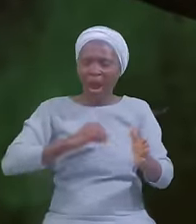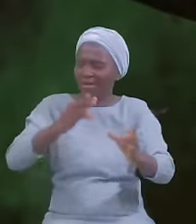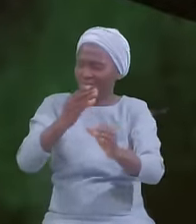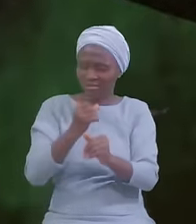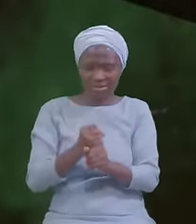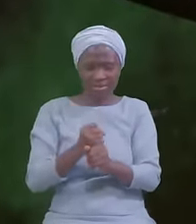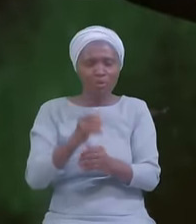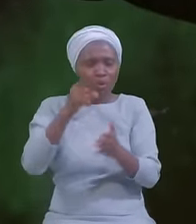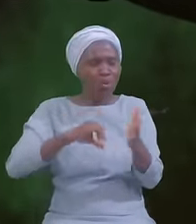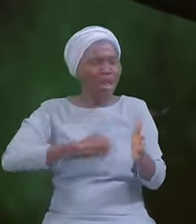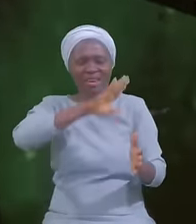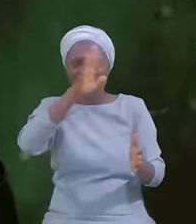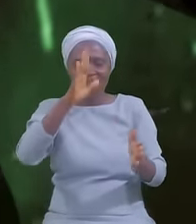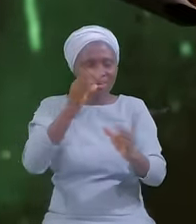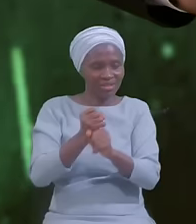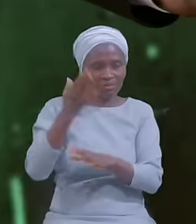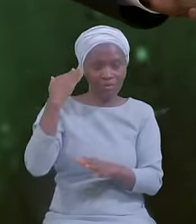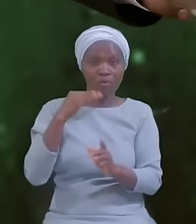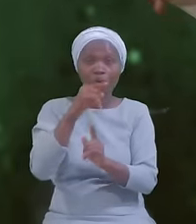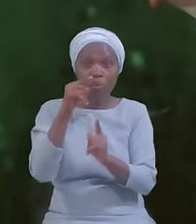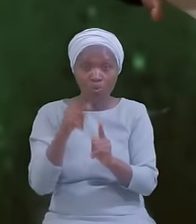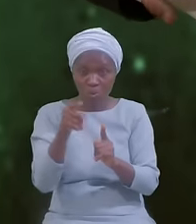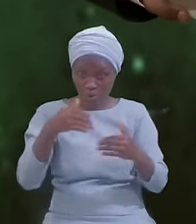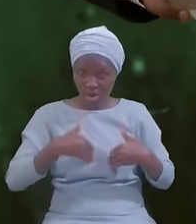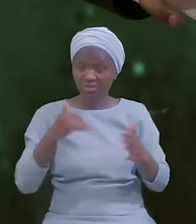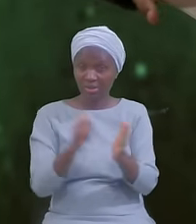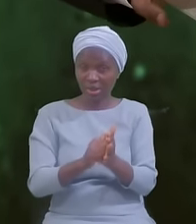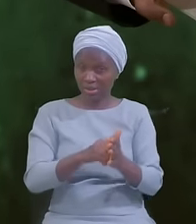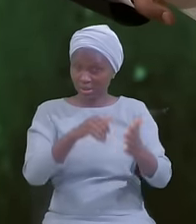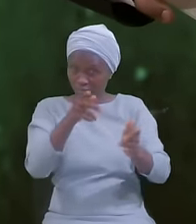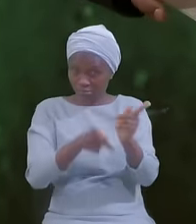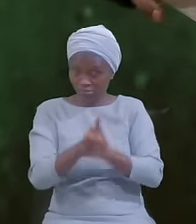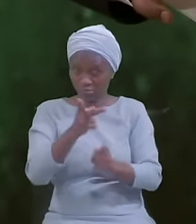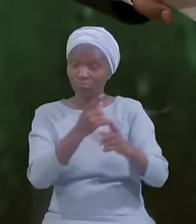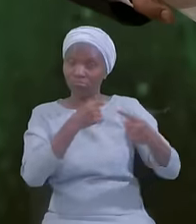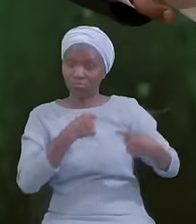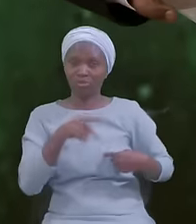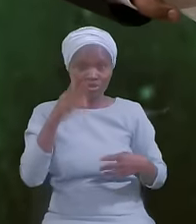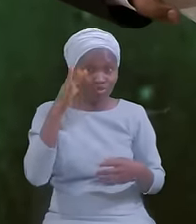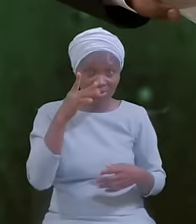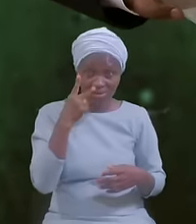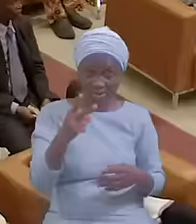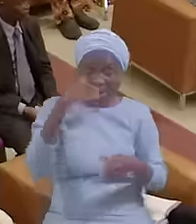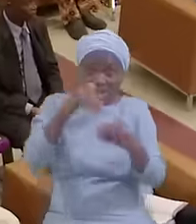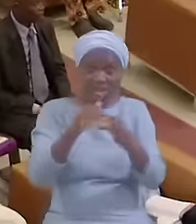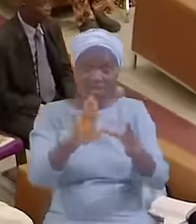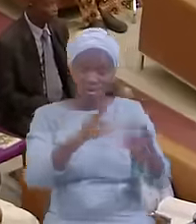have that heart, when you have that mind, you will see in your heart, in your life today,